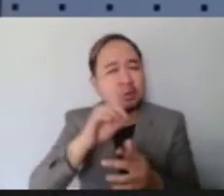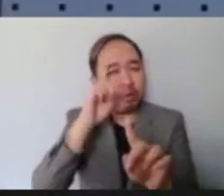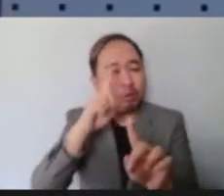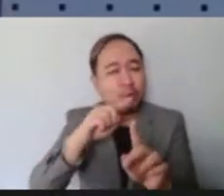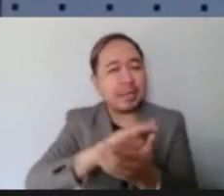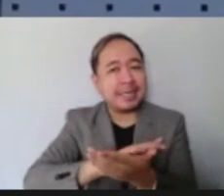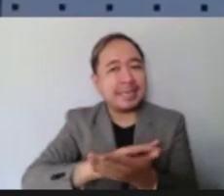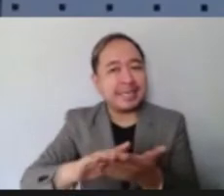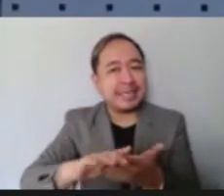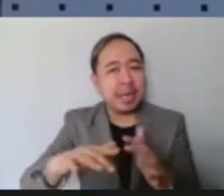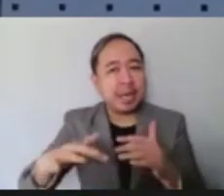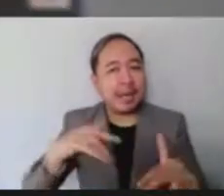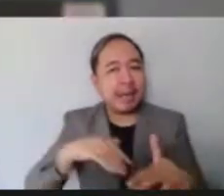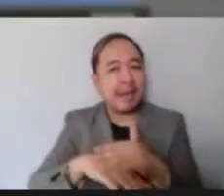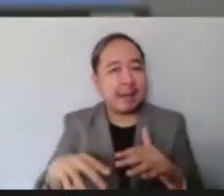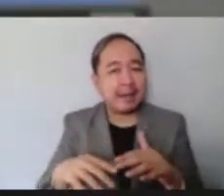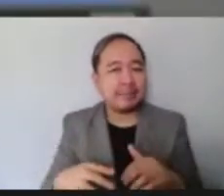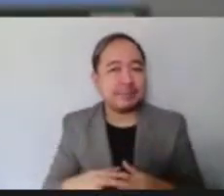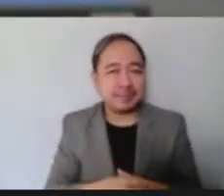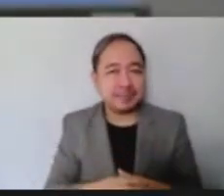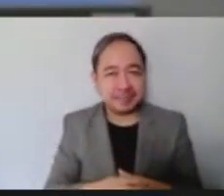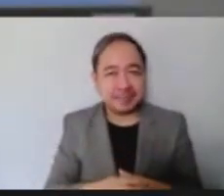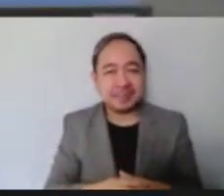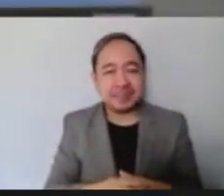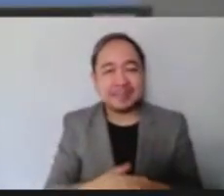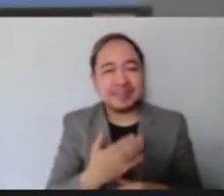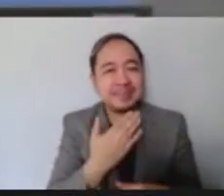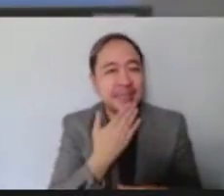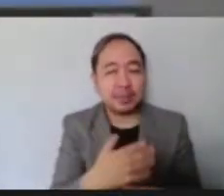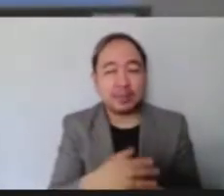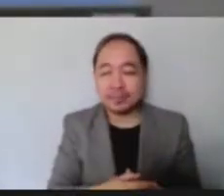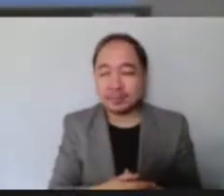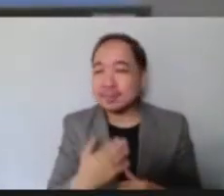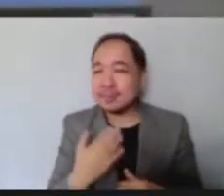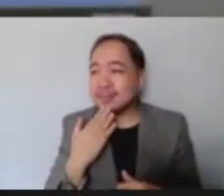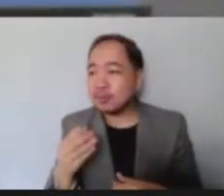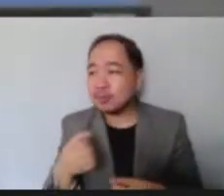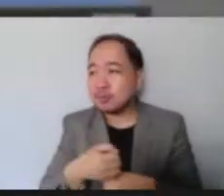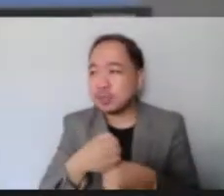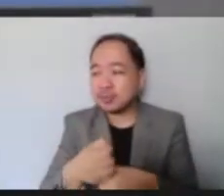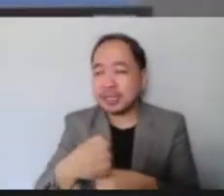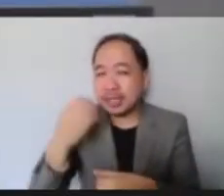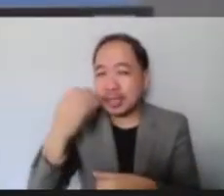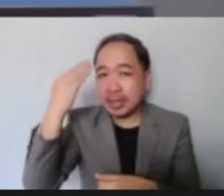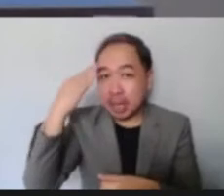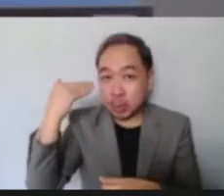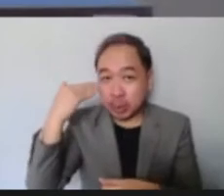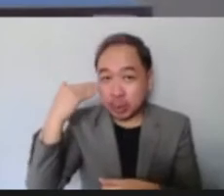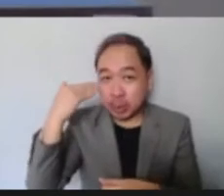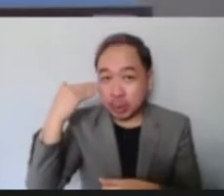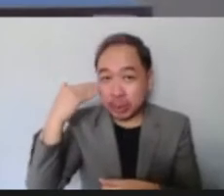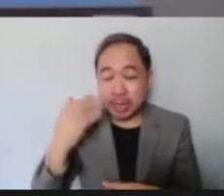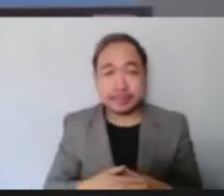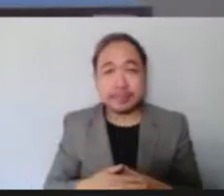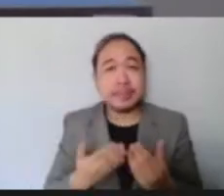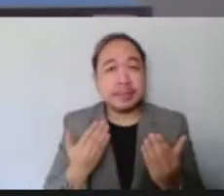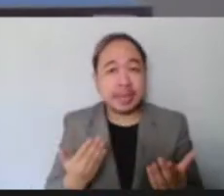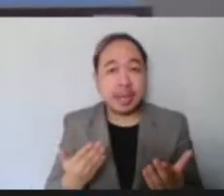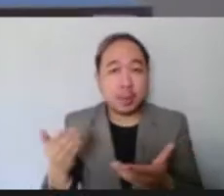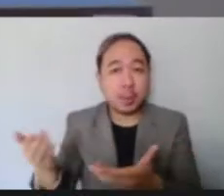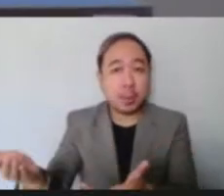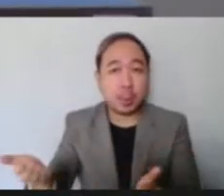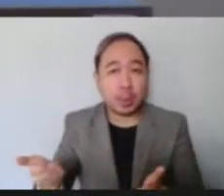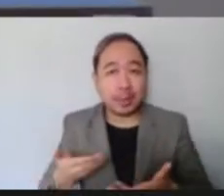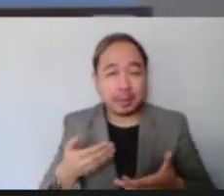I thank the distinguished delegate from the Republic of Korea for her intervention may I now give the floor to the distinguished